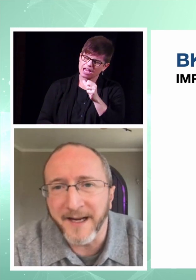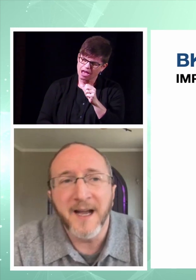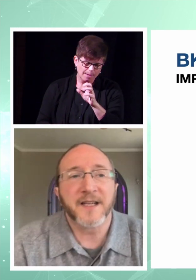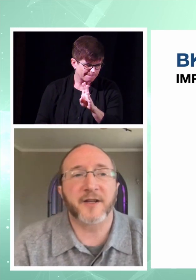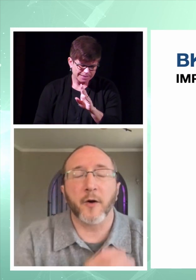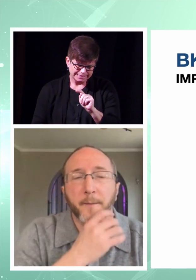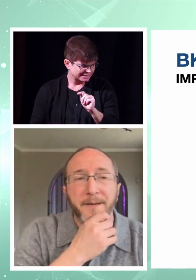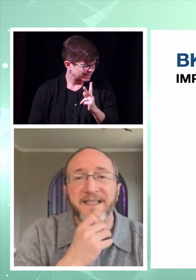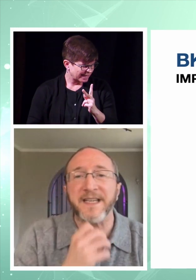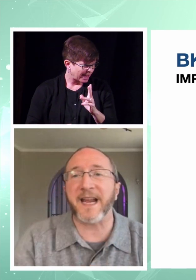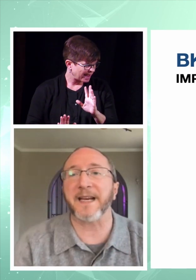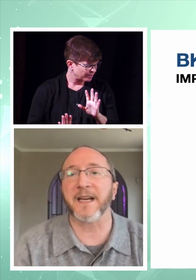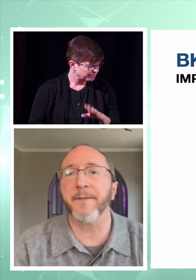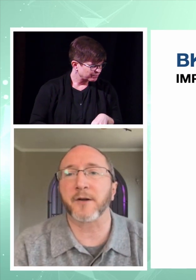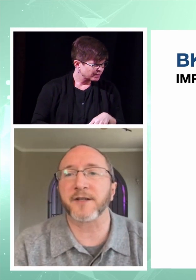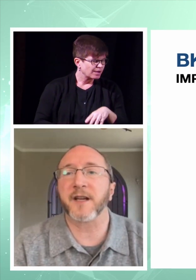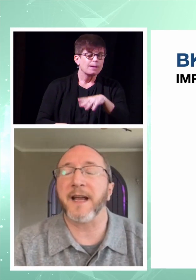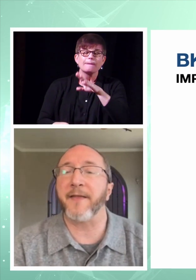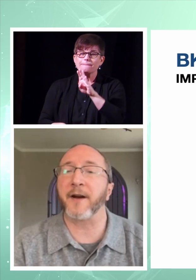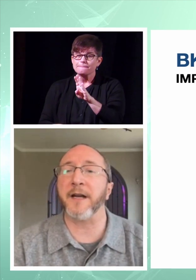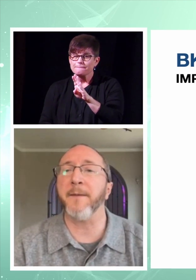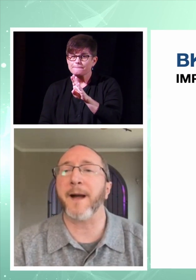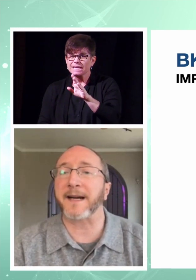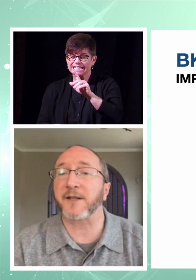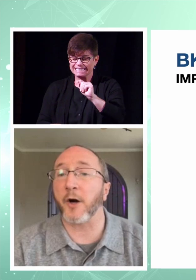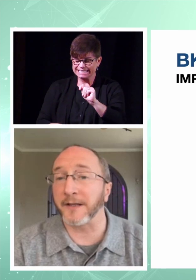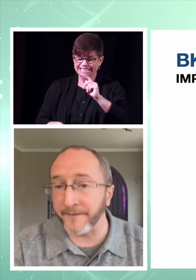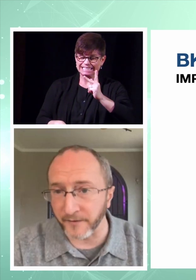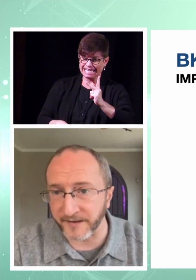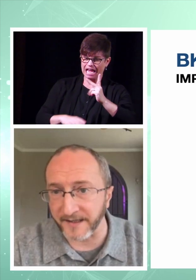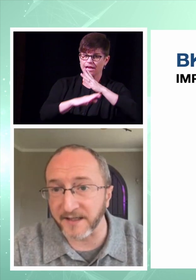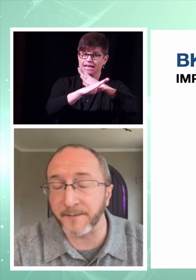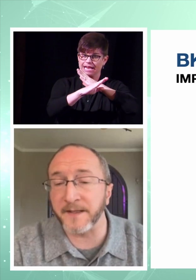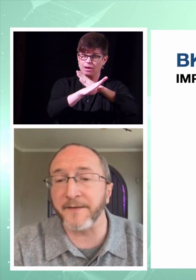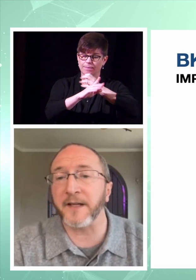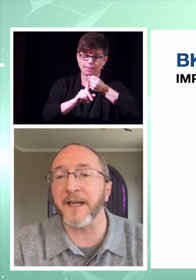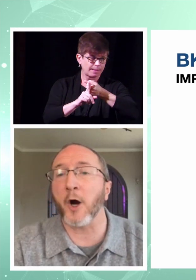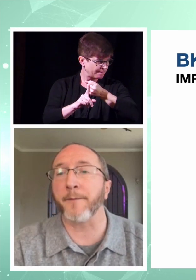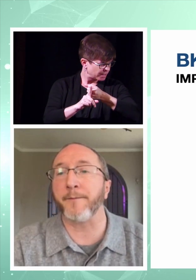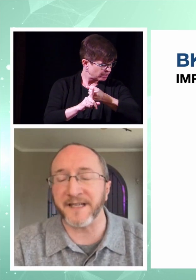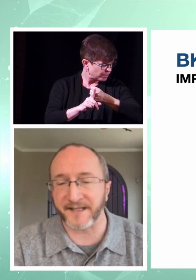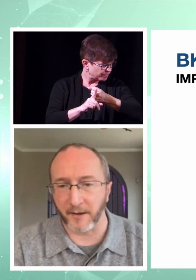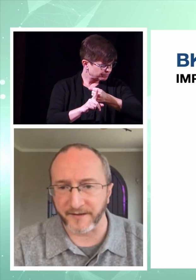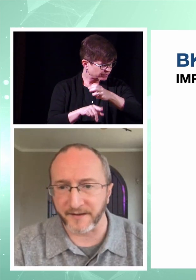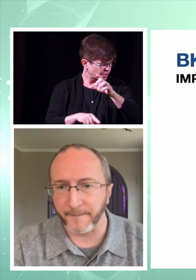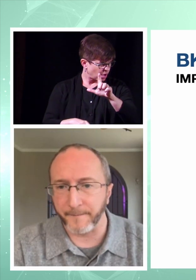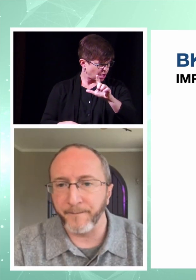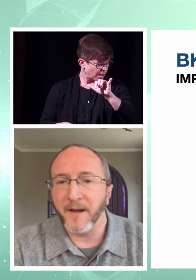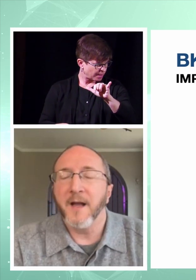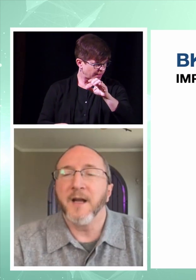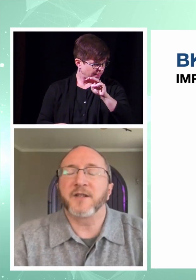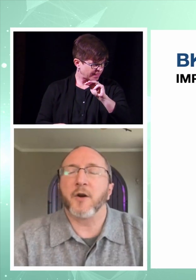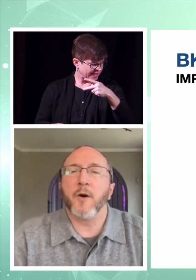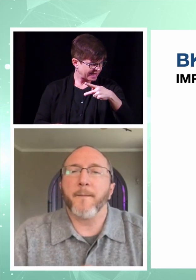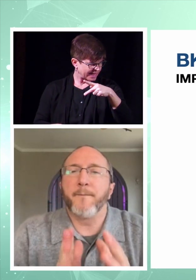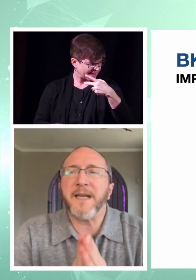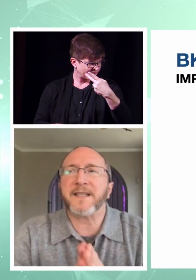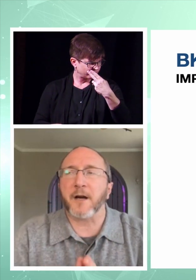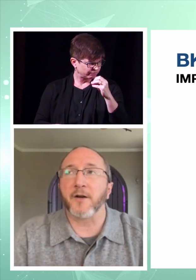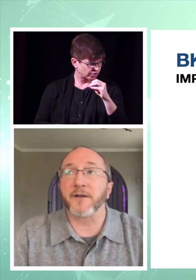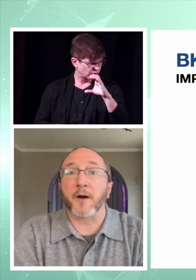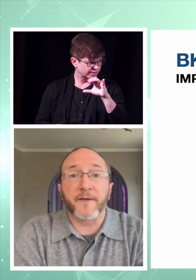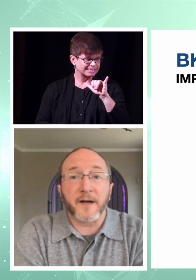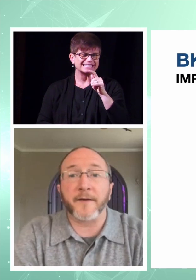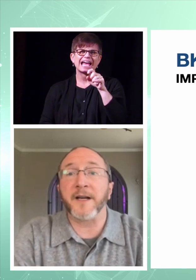forgive me. So BTK inhibitors and their impact on lymphocytes, specifically on B cells. So